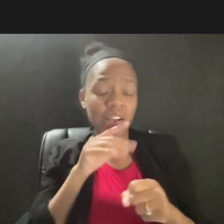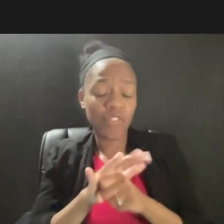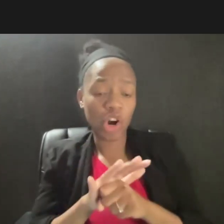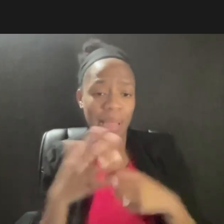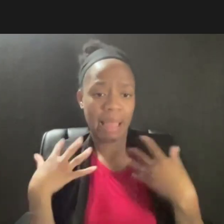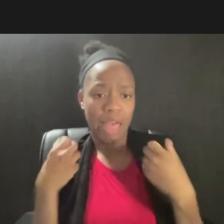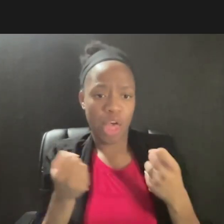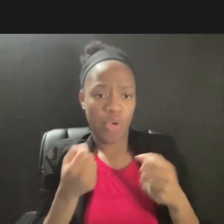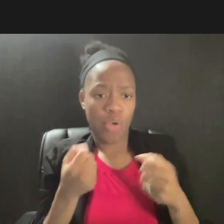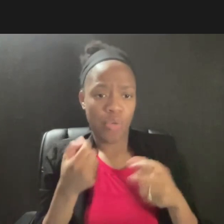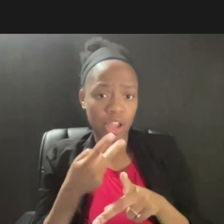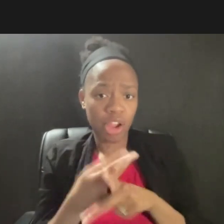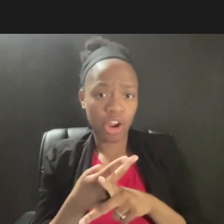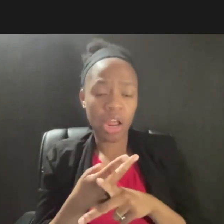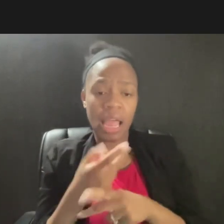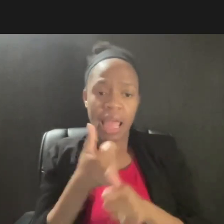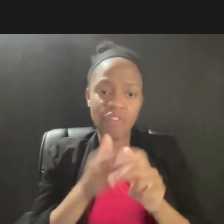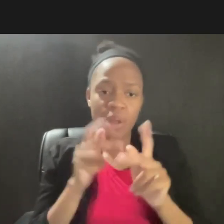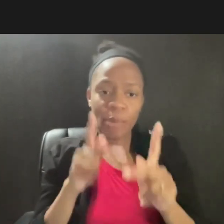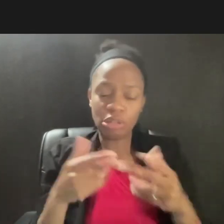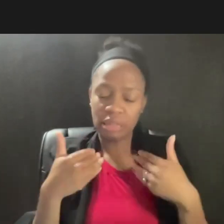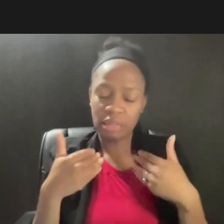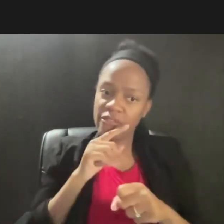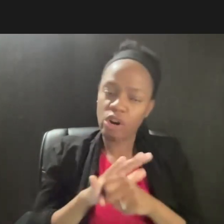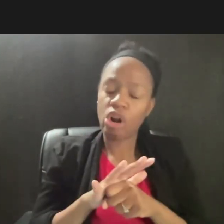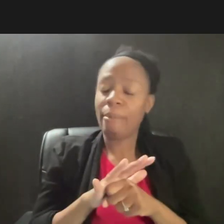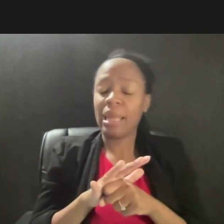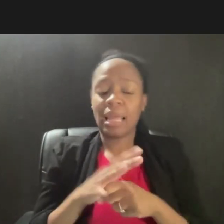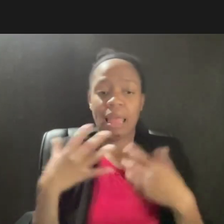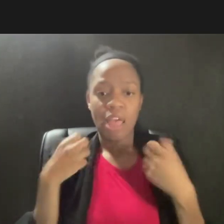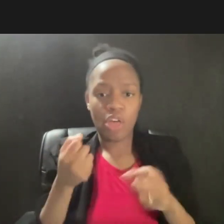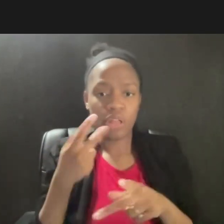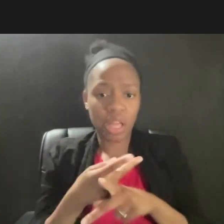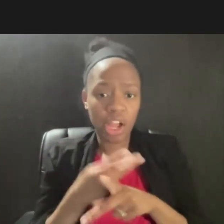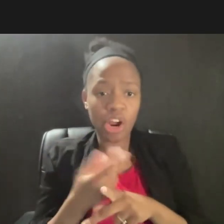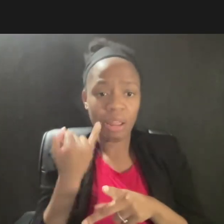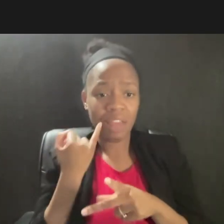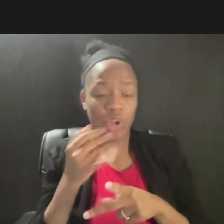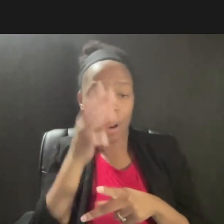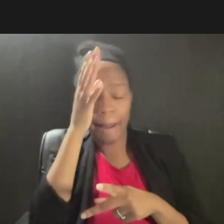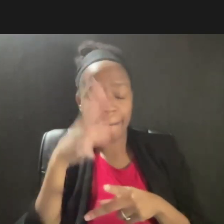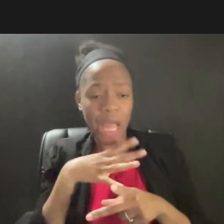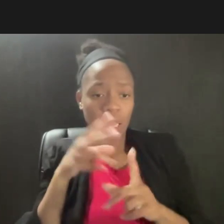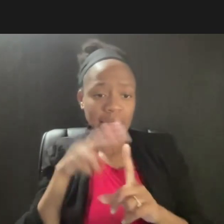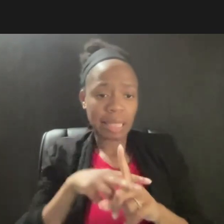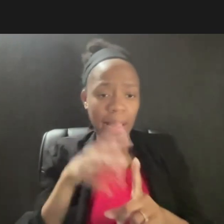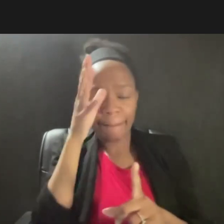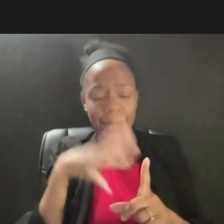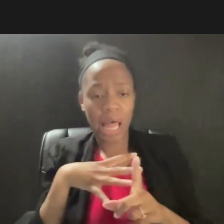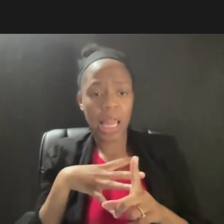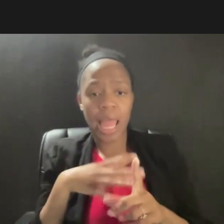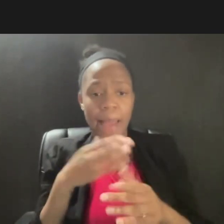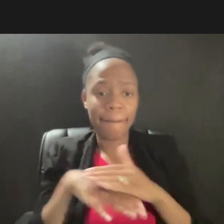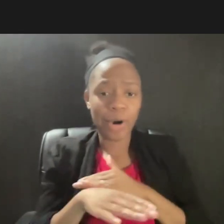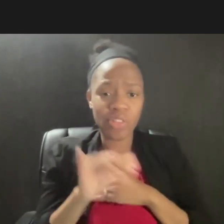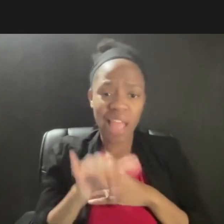care, affirming health care. If you're a man, assigned male at birth, you live as a male, and you get a prostate exam, that's gender affirming